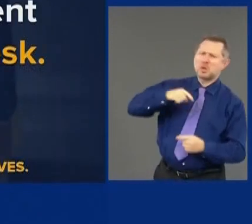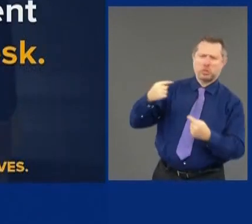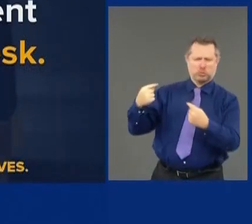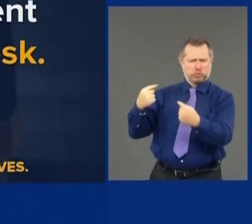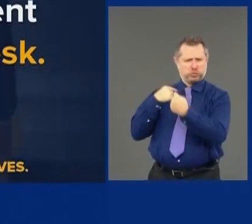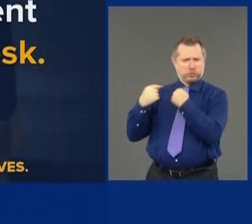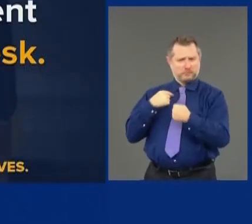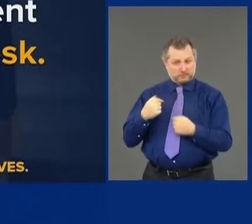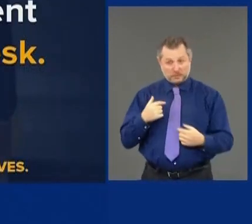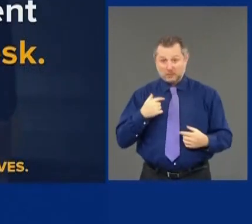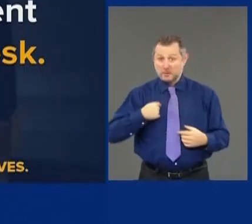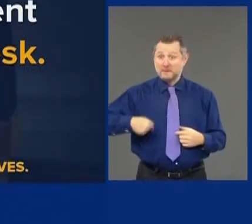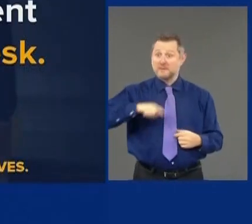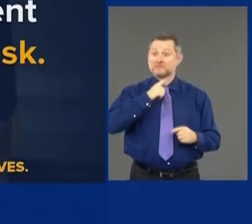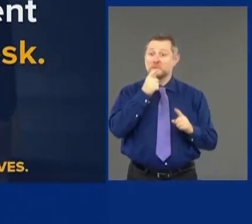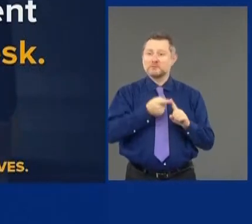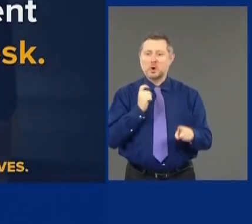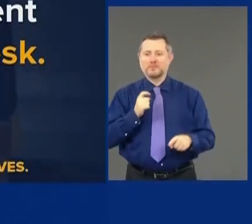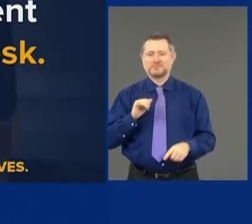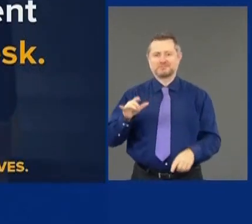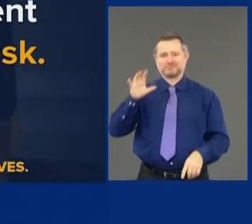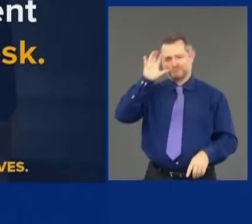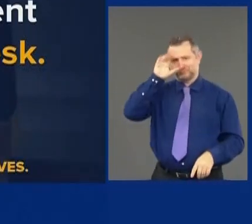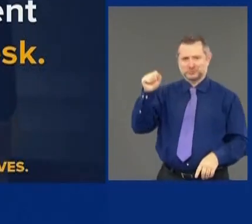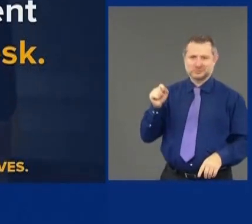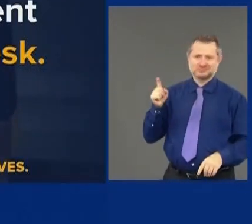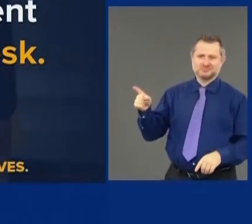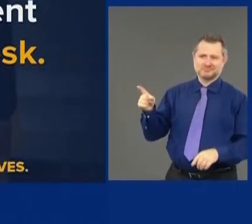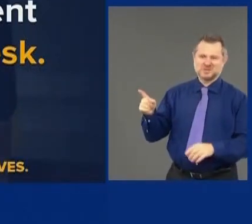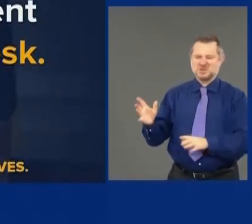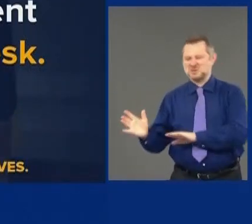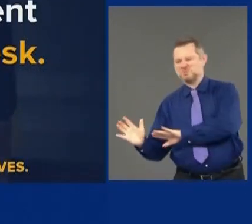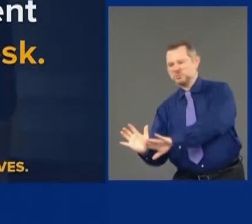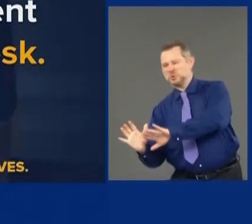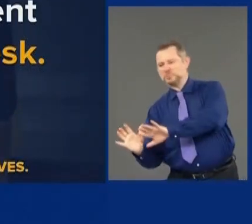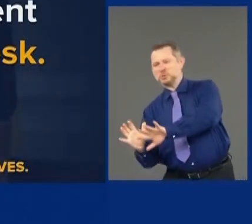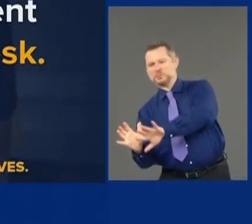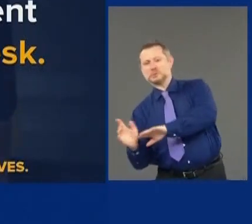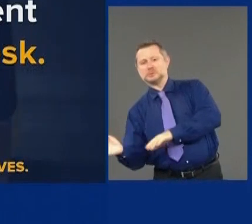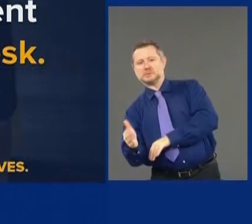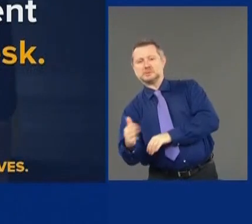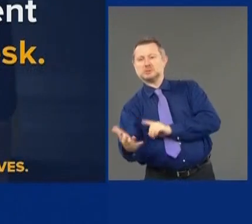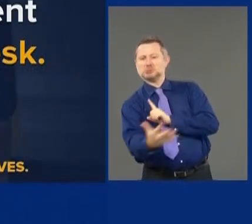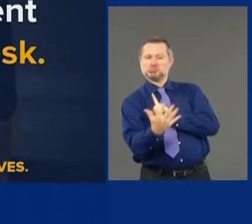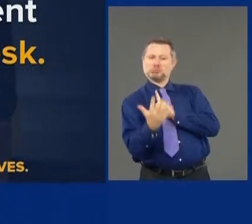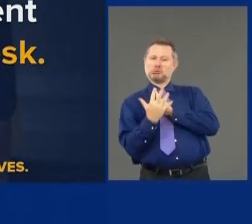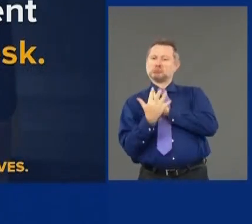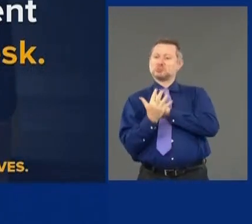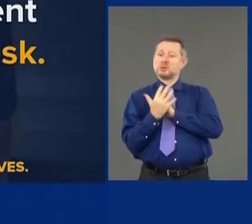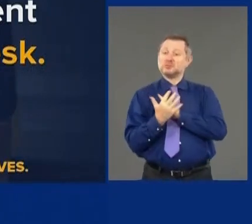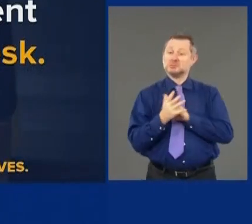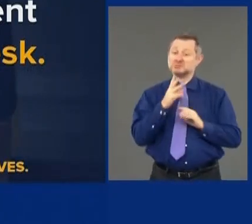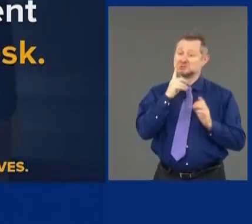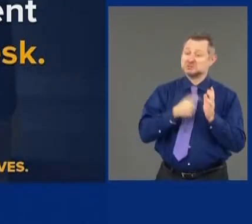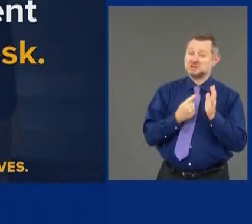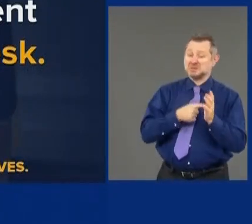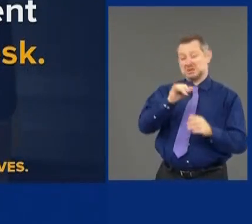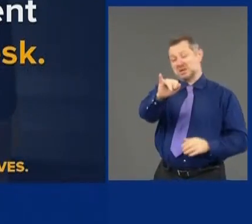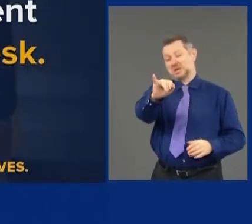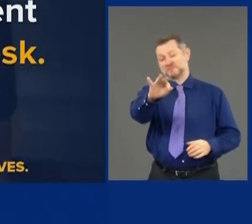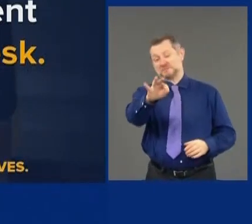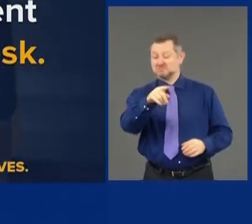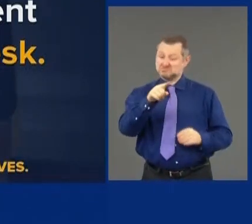him. You know what's funny in this country? Sometimes if the president speaks, people